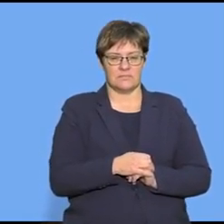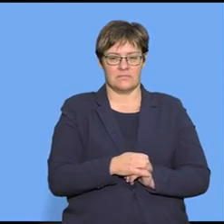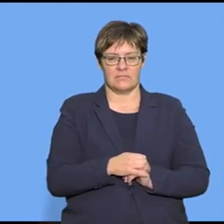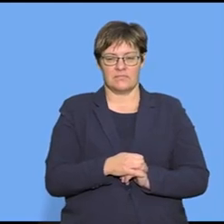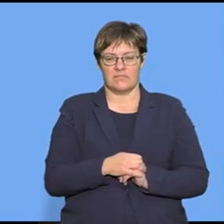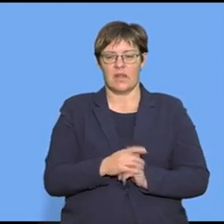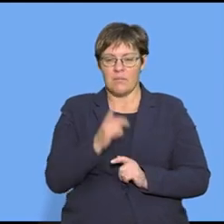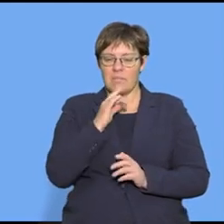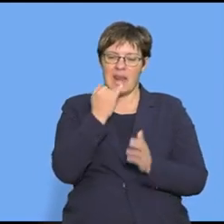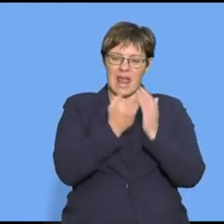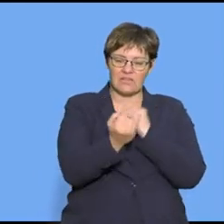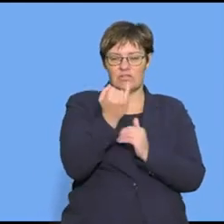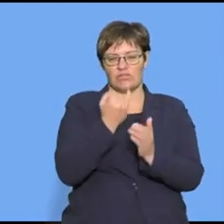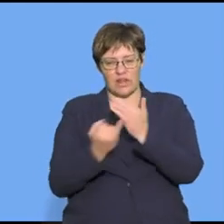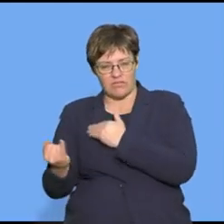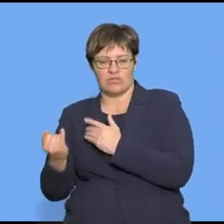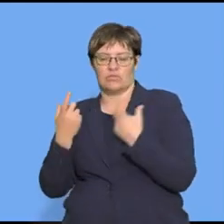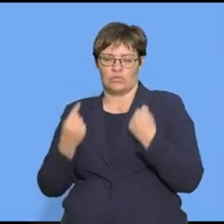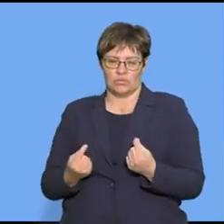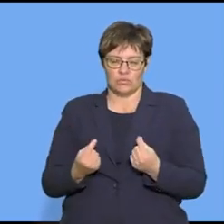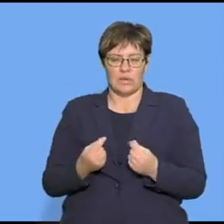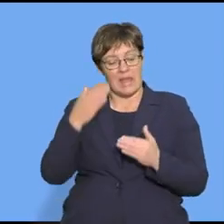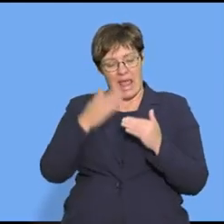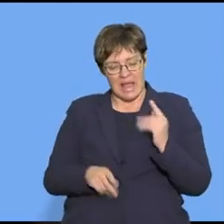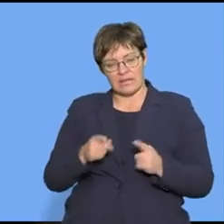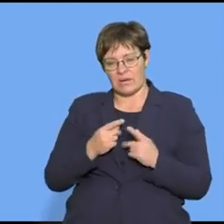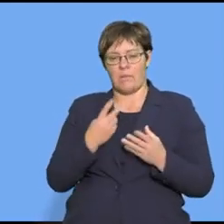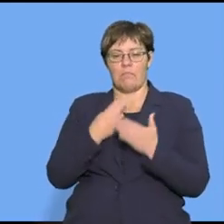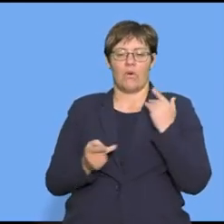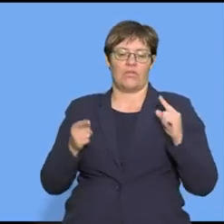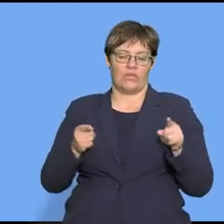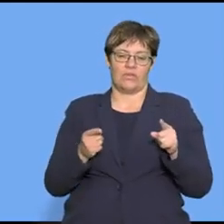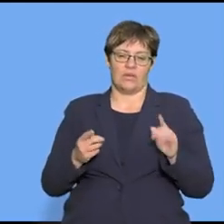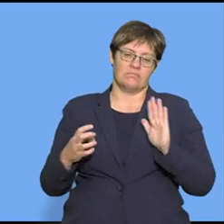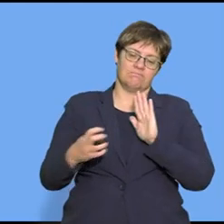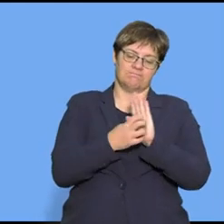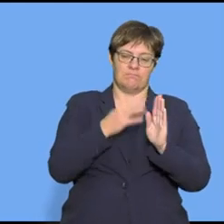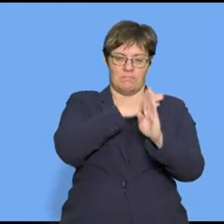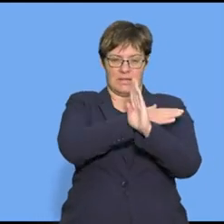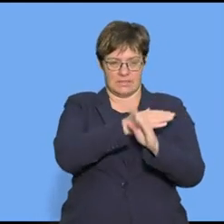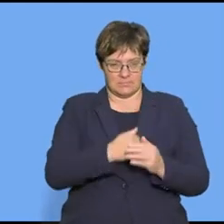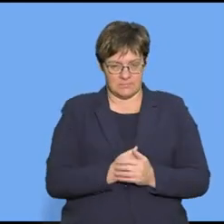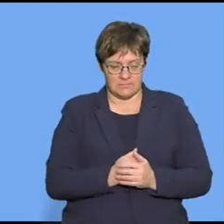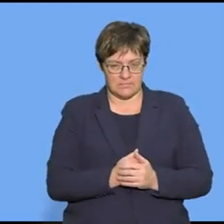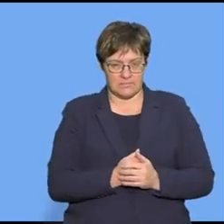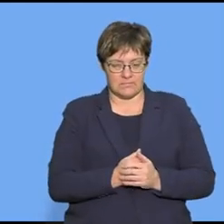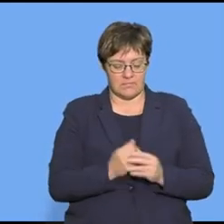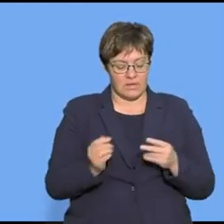them individually so you can see, and then at the end, it will be both of them in one plane. And then the